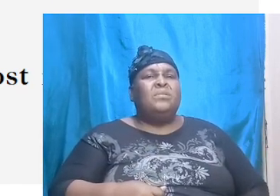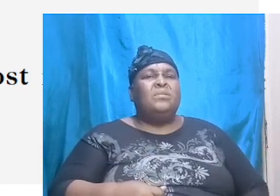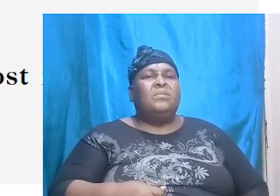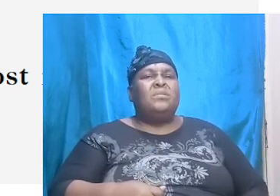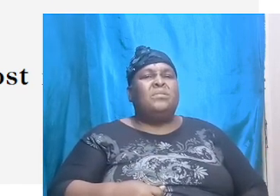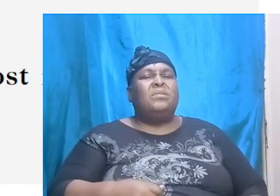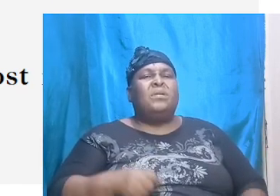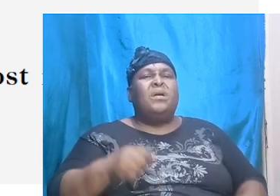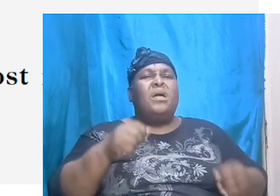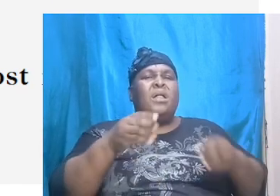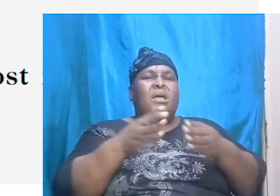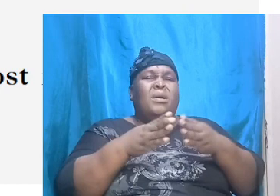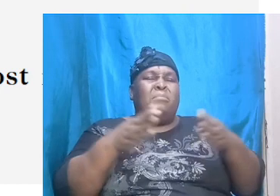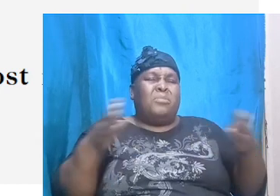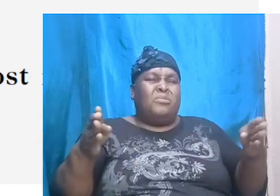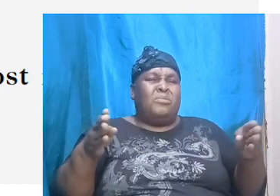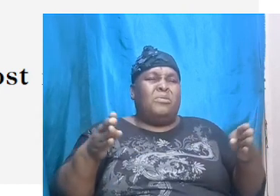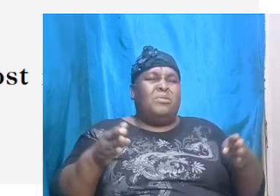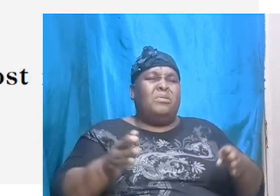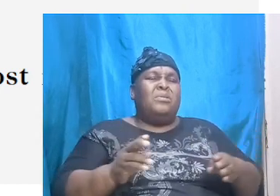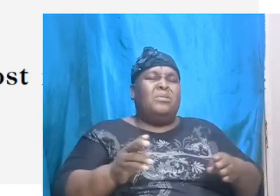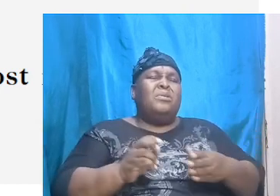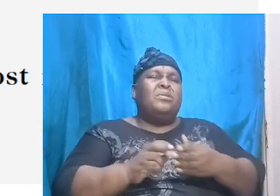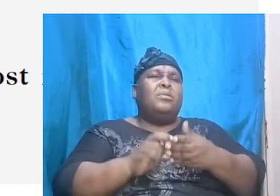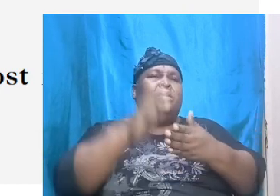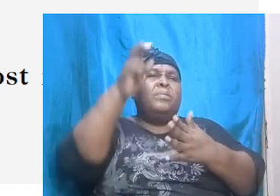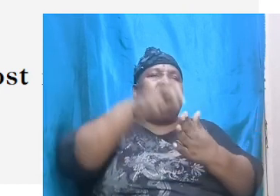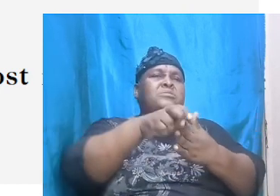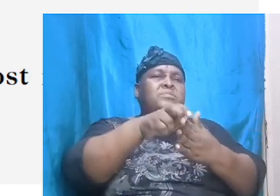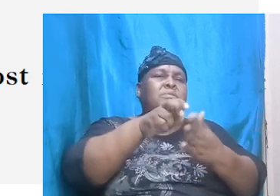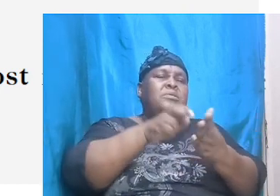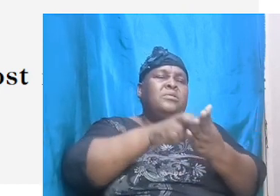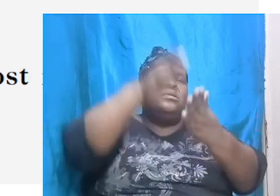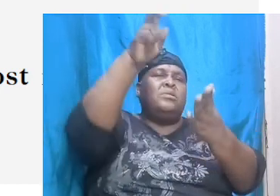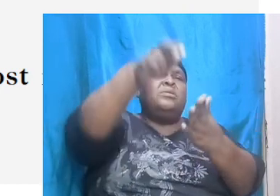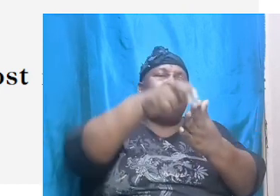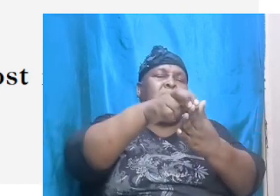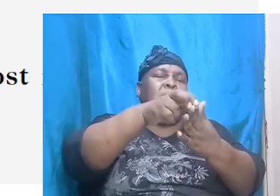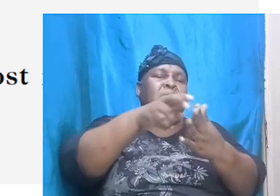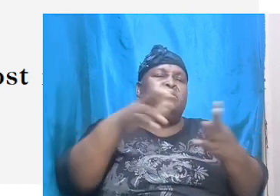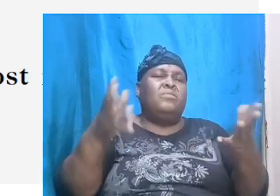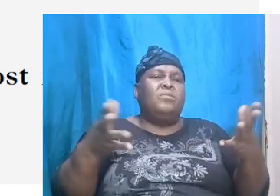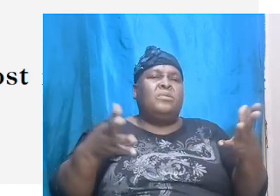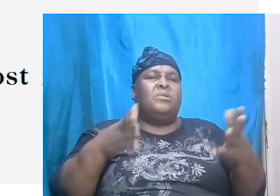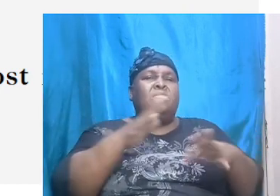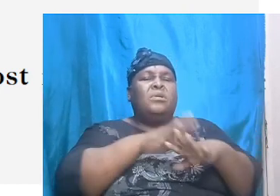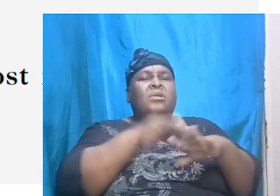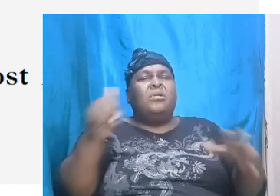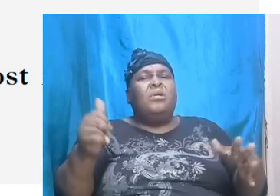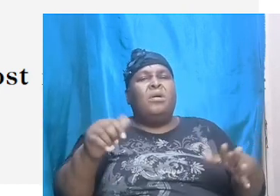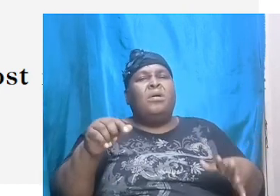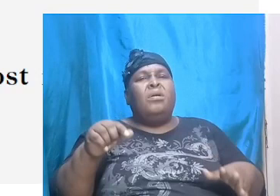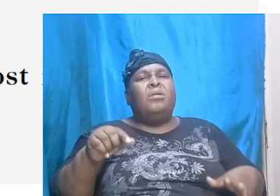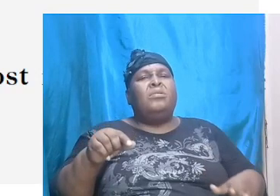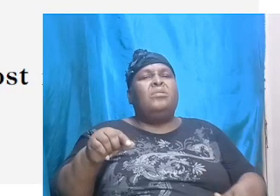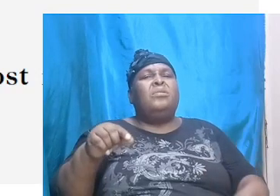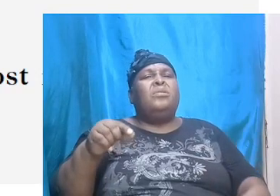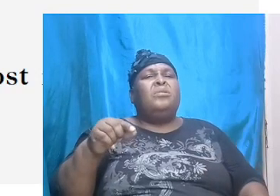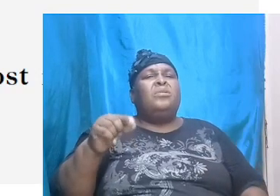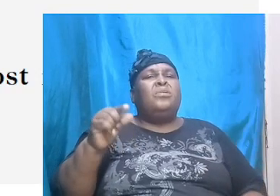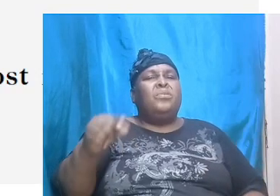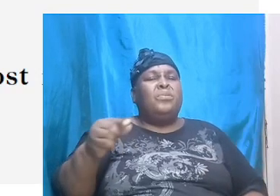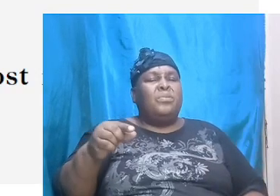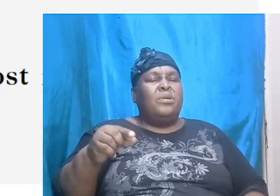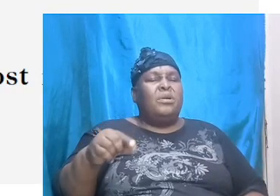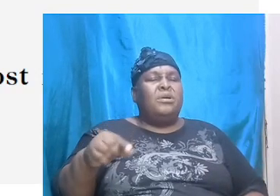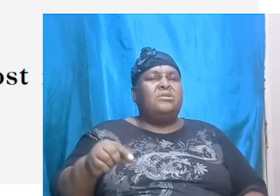it's like a big grasshopper. So it's like a big version of what we call a grasshopper. Amen. It looks just like it, but it's a little bigger